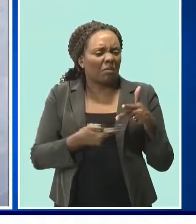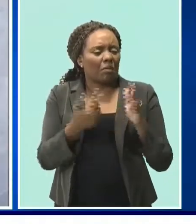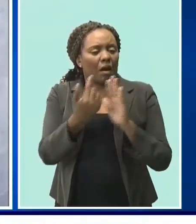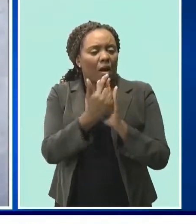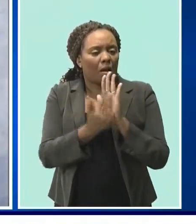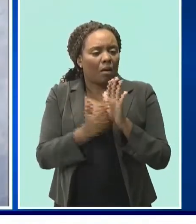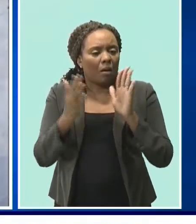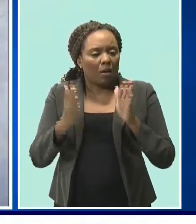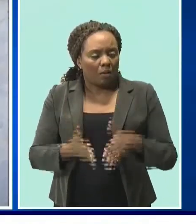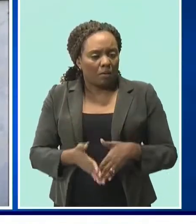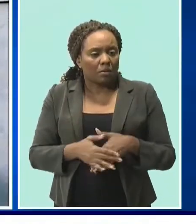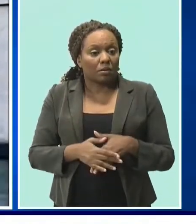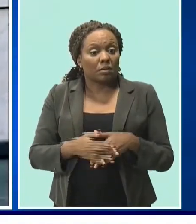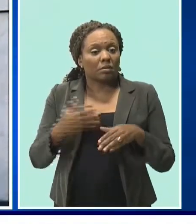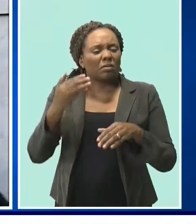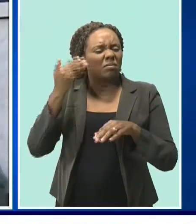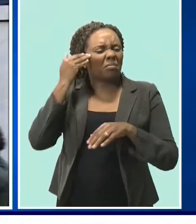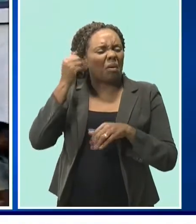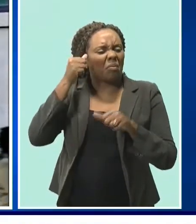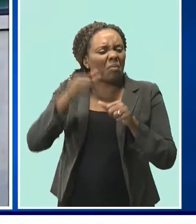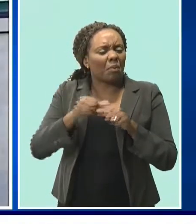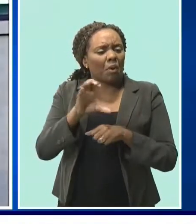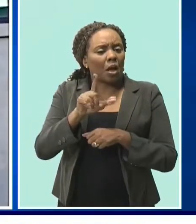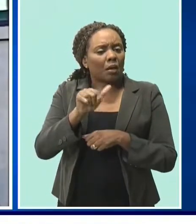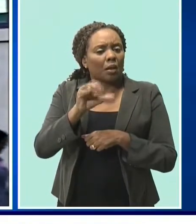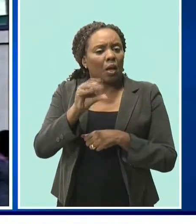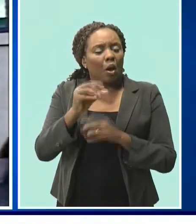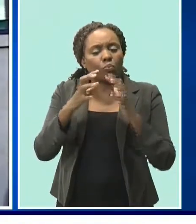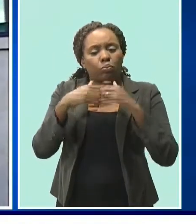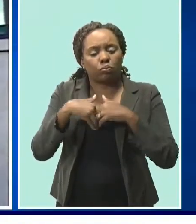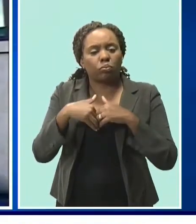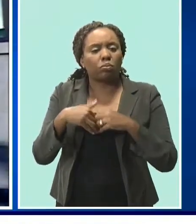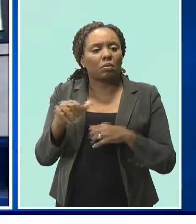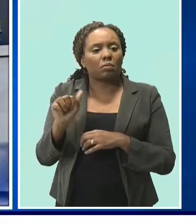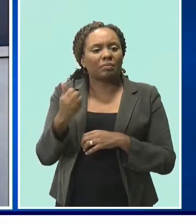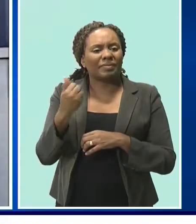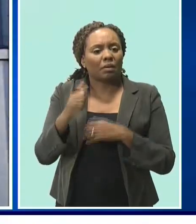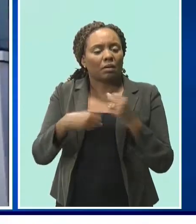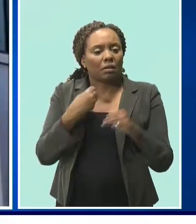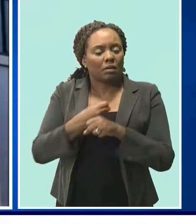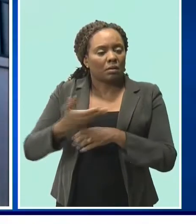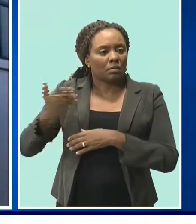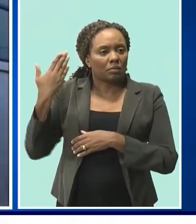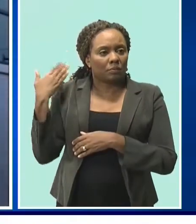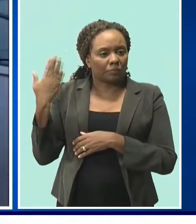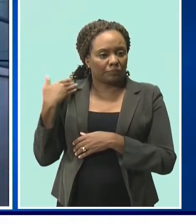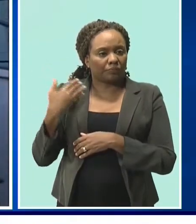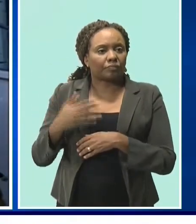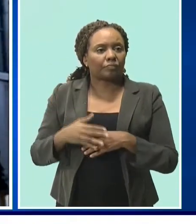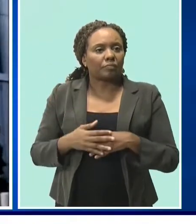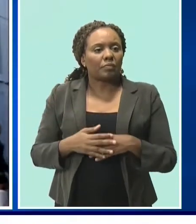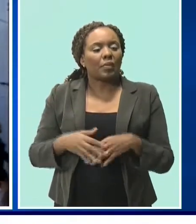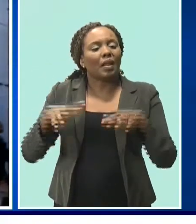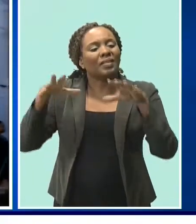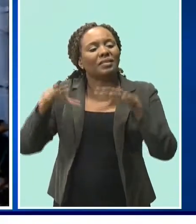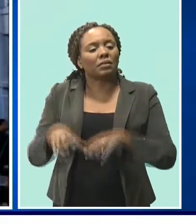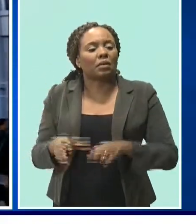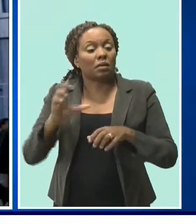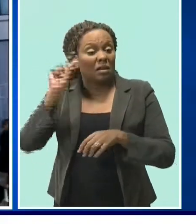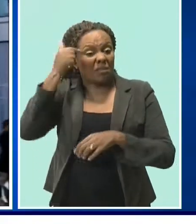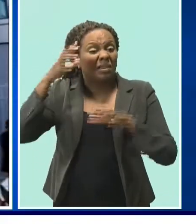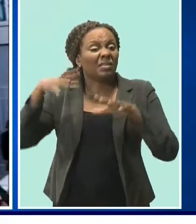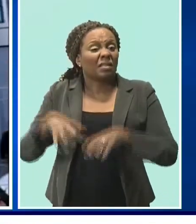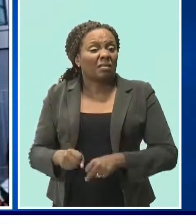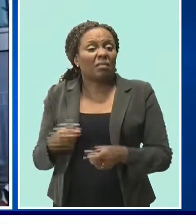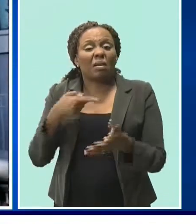Marshall. Now, CLICO collapsed about a decade ago. The company was placed in judicial management and was eventually taken over by government, which